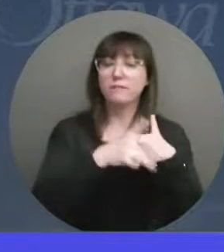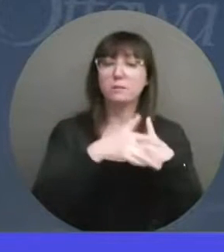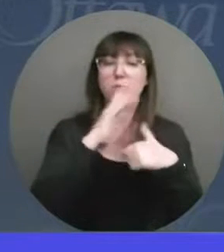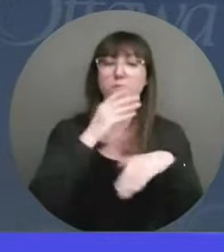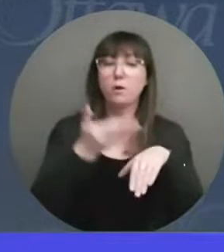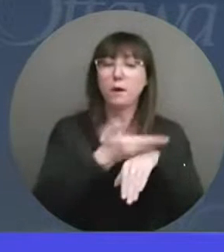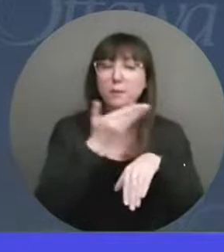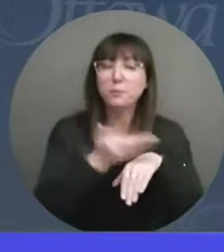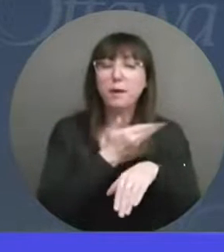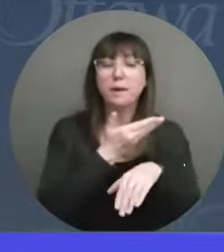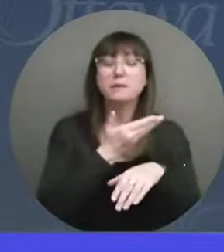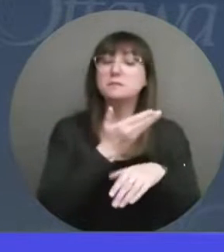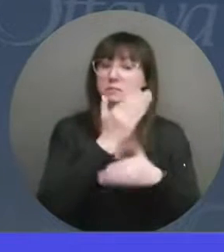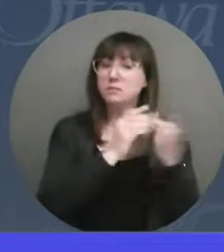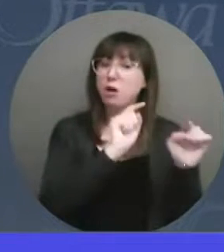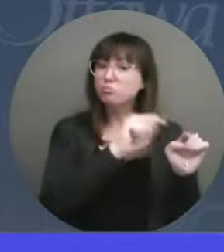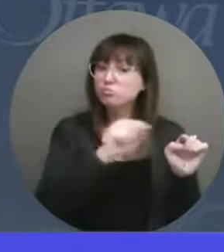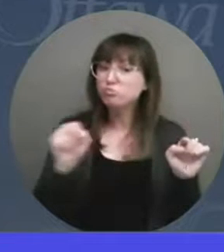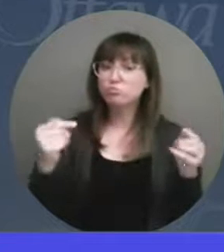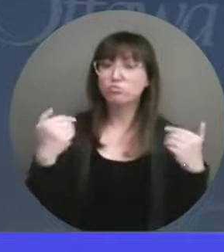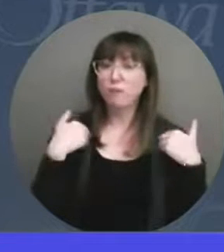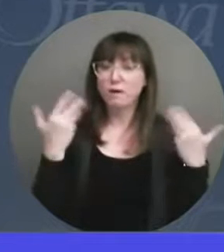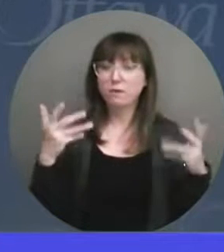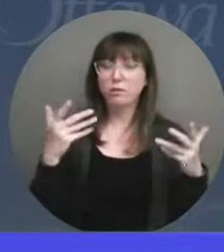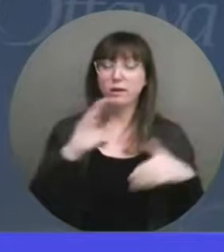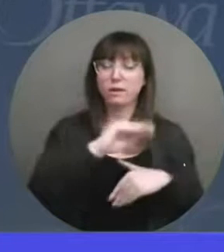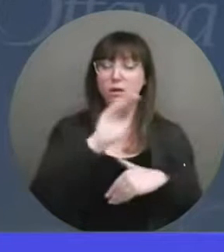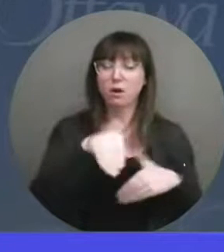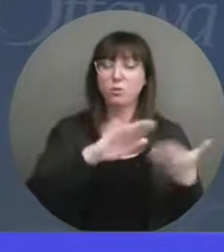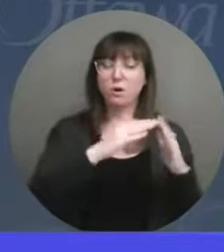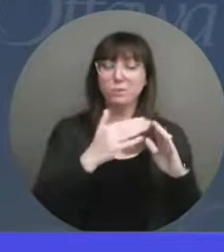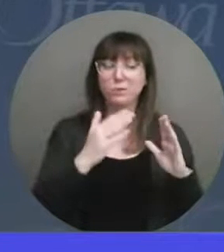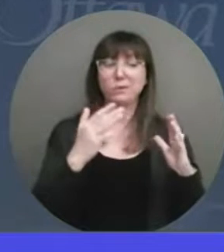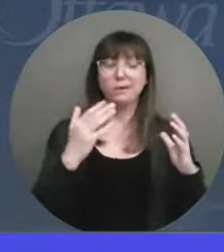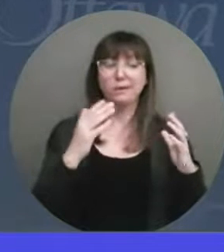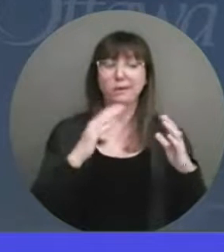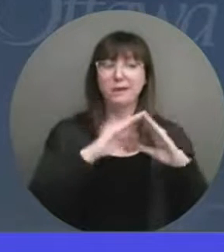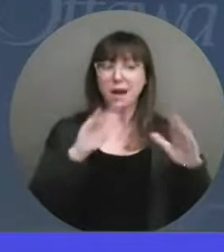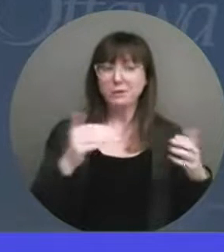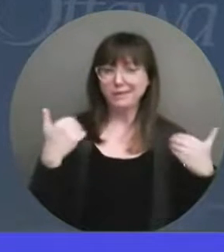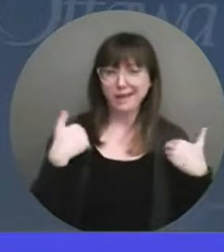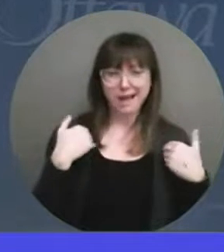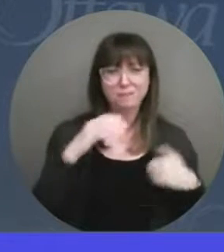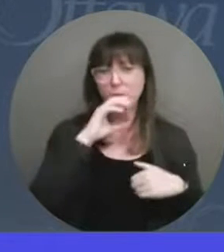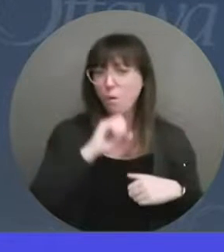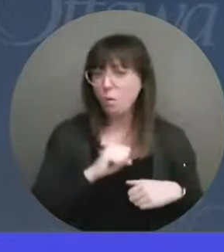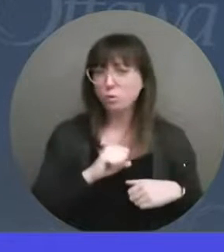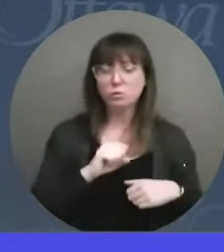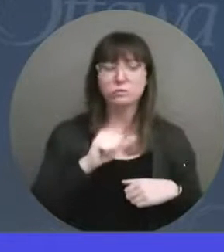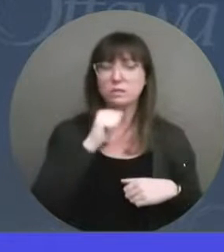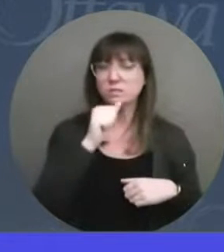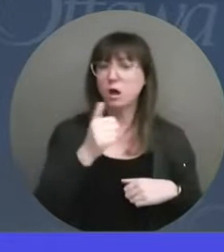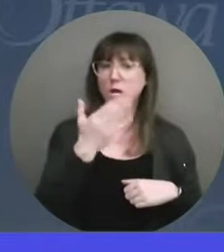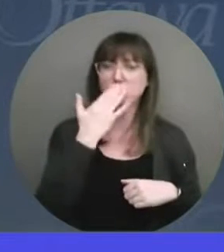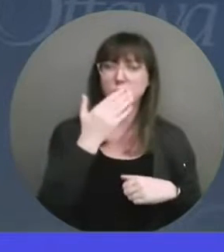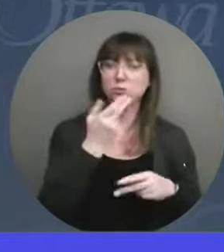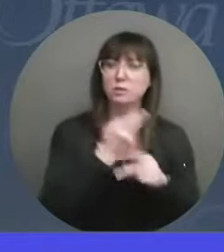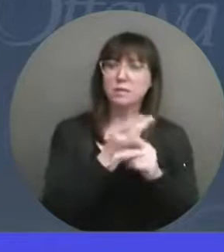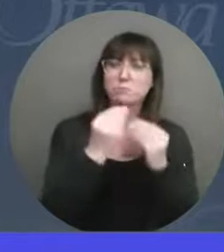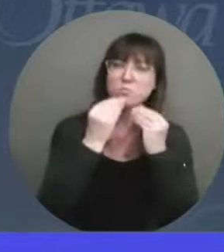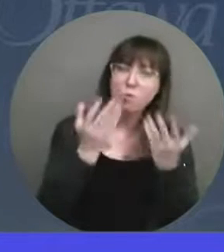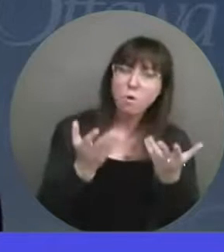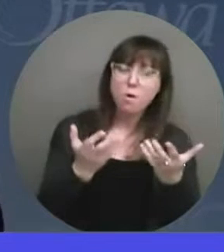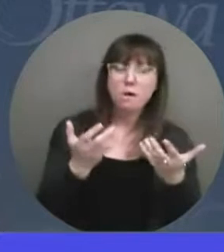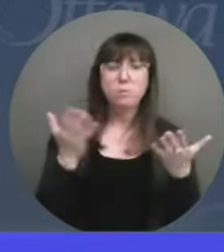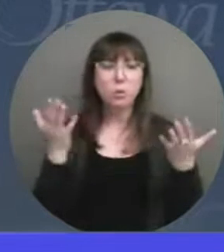of our units at Ottawa Community Housing are older, energy inefficient, and it would require, for instance, new